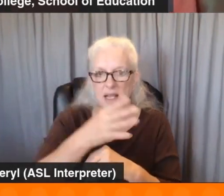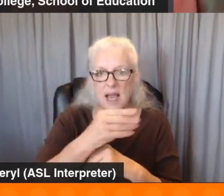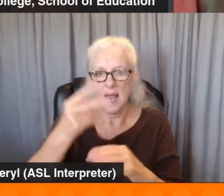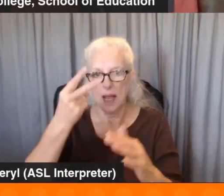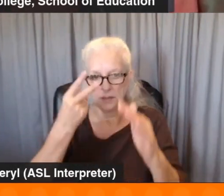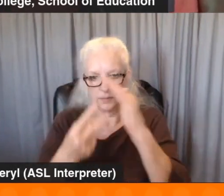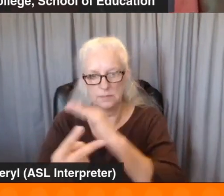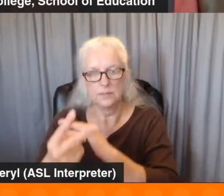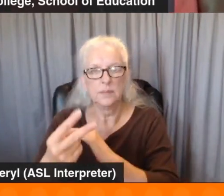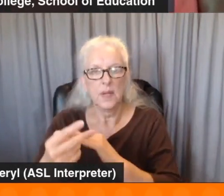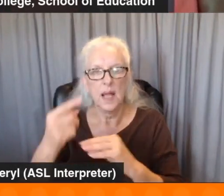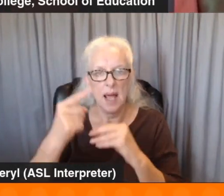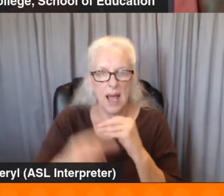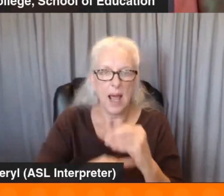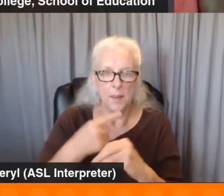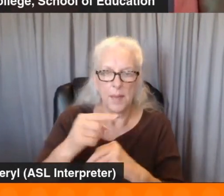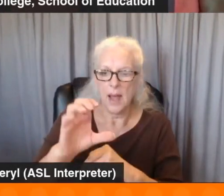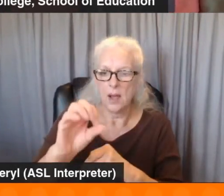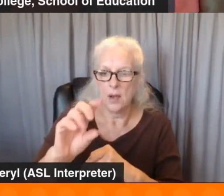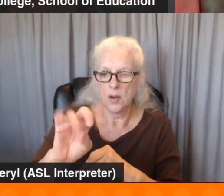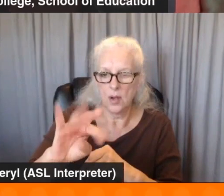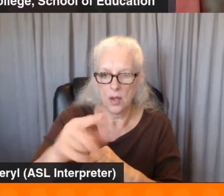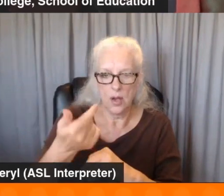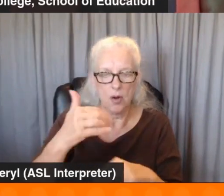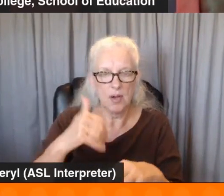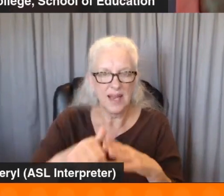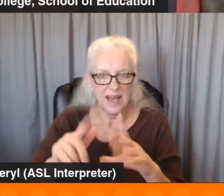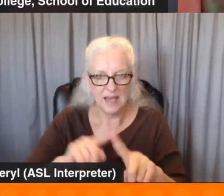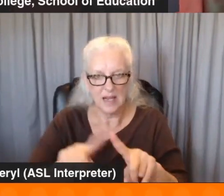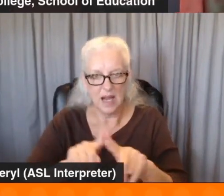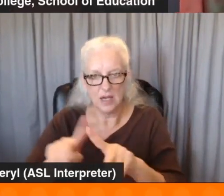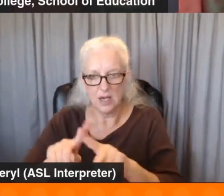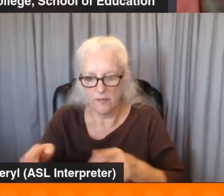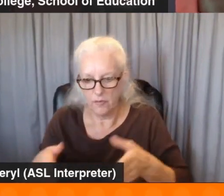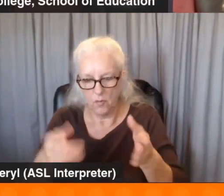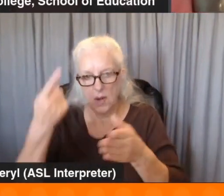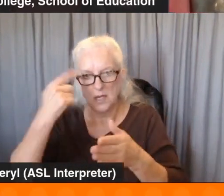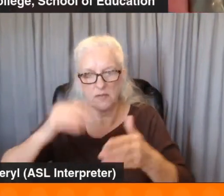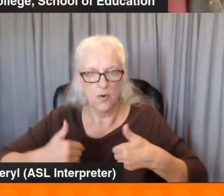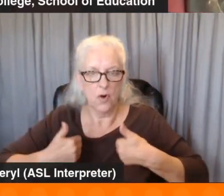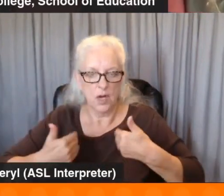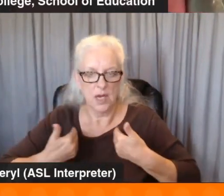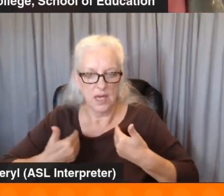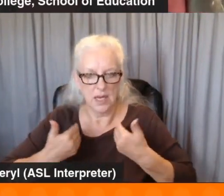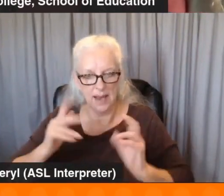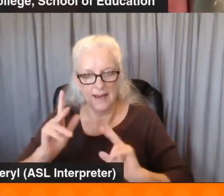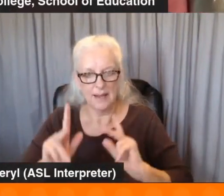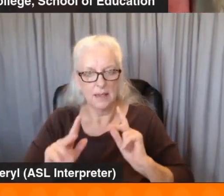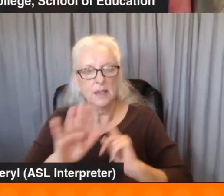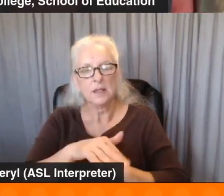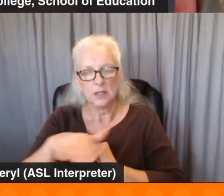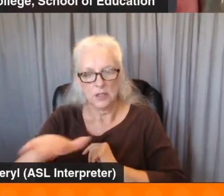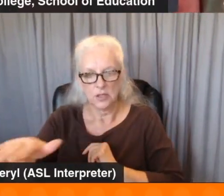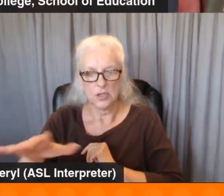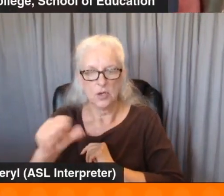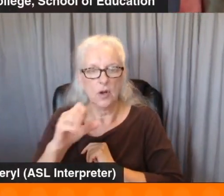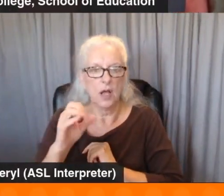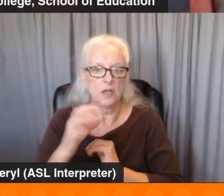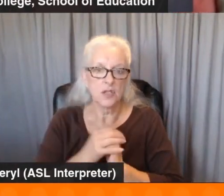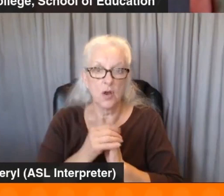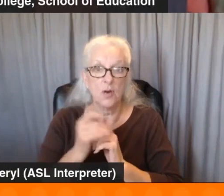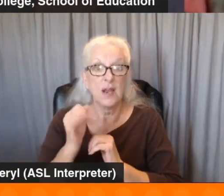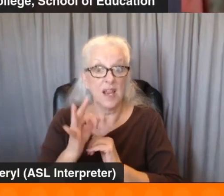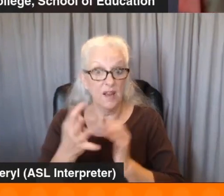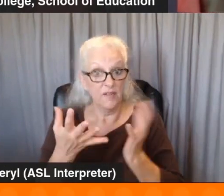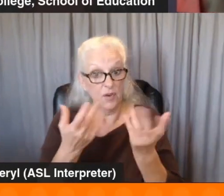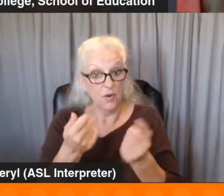how to bring coding in creative ways and expressive ways to the young children. So if you